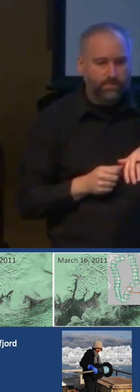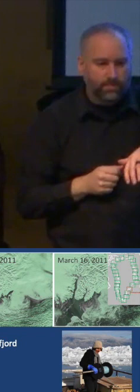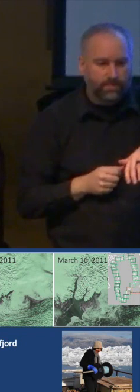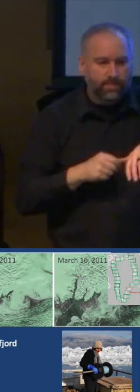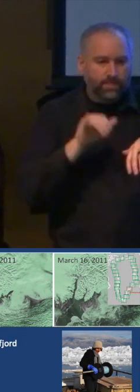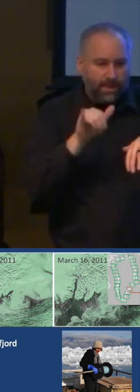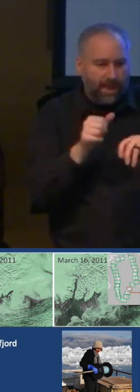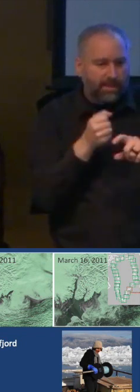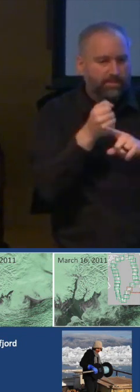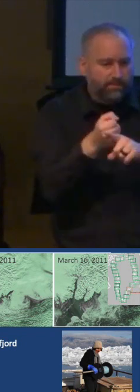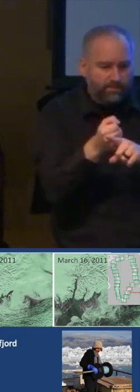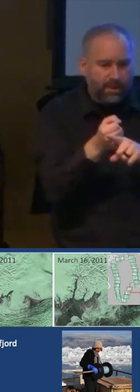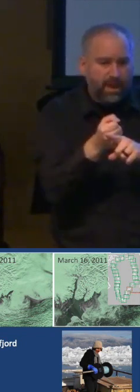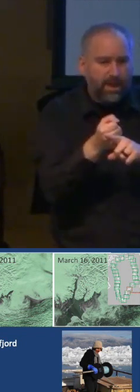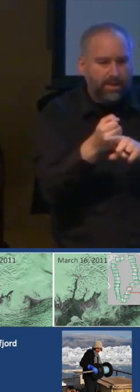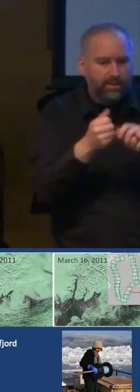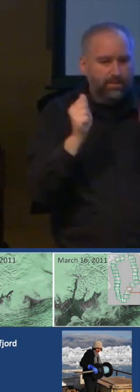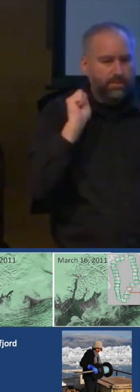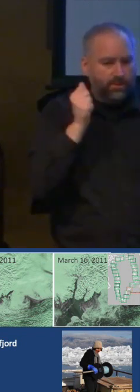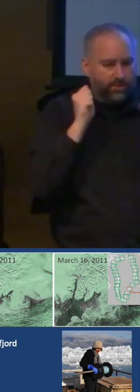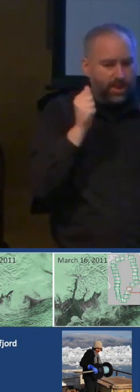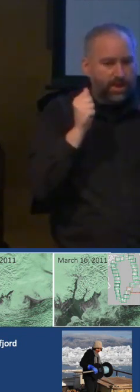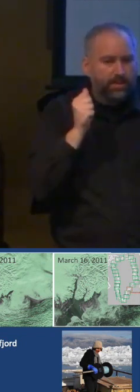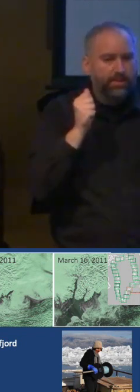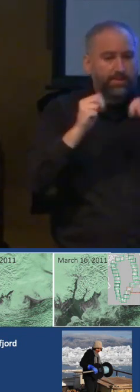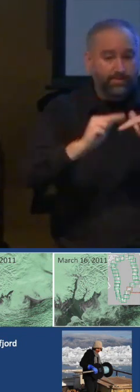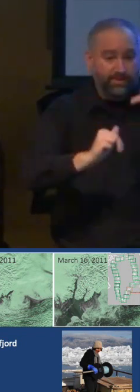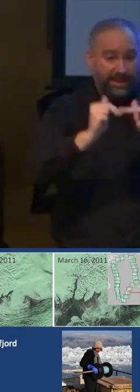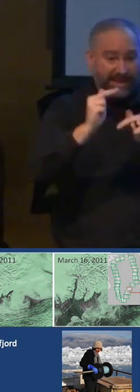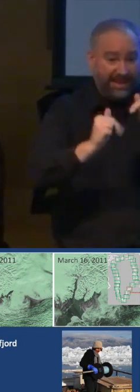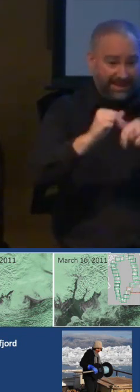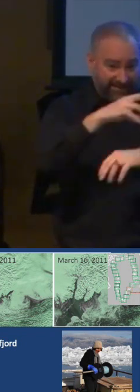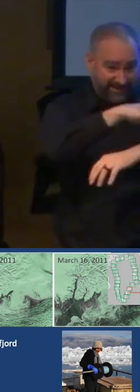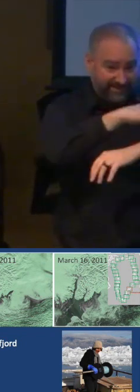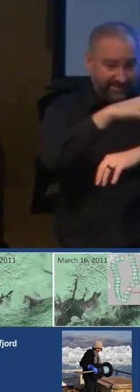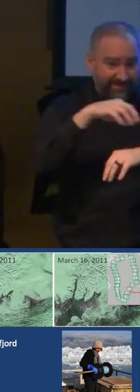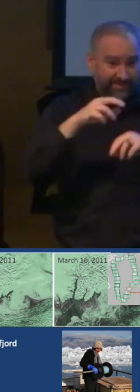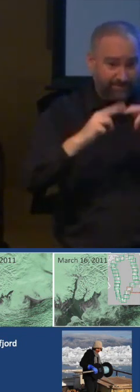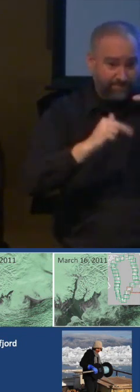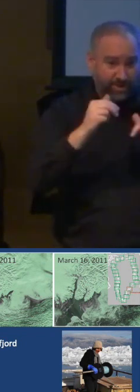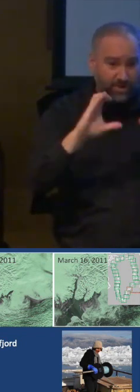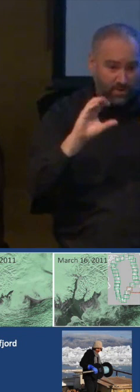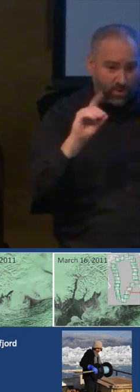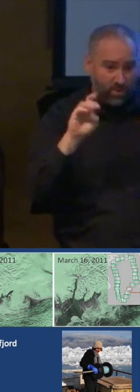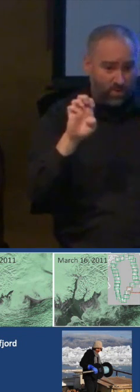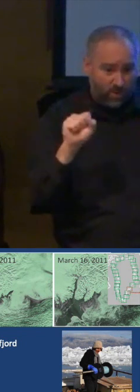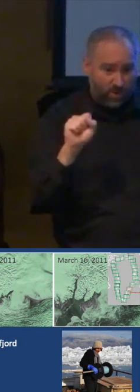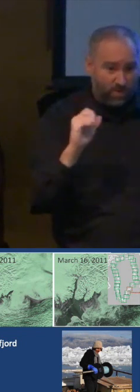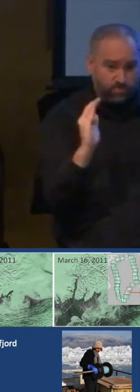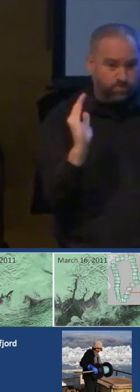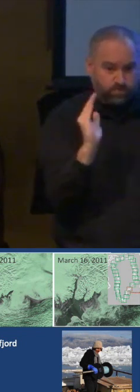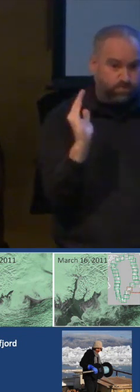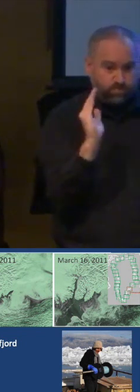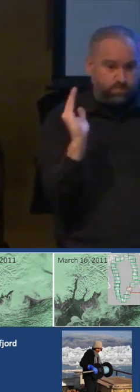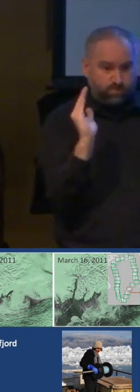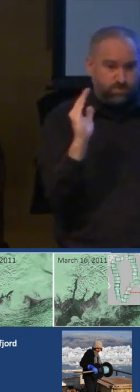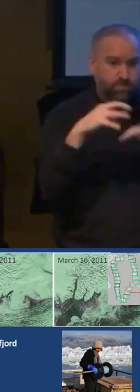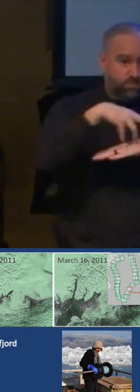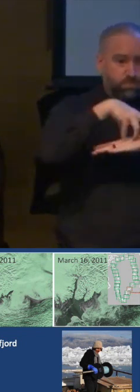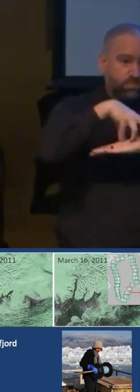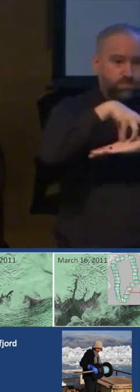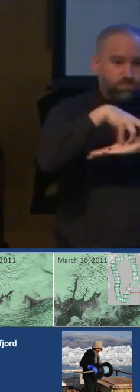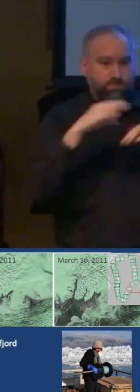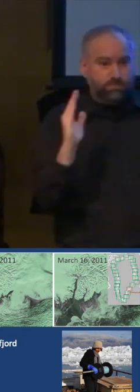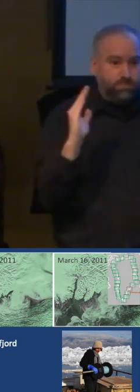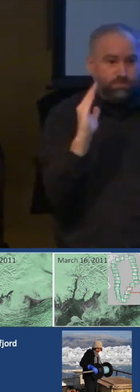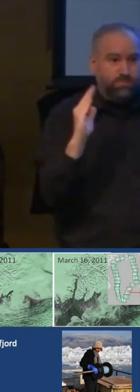showing up are satellite images of one pitterak, one of these events, which in just a few days has